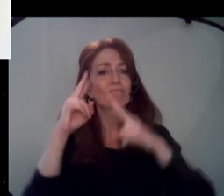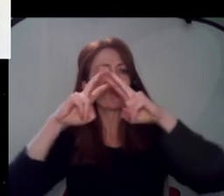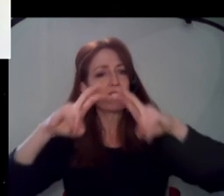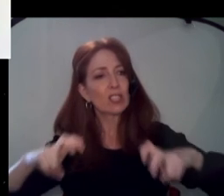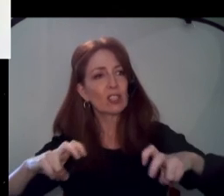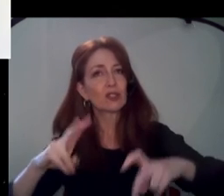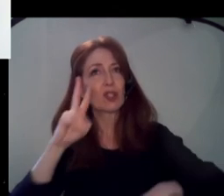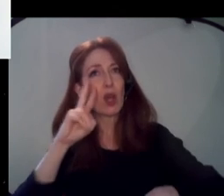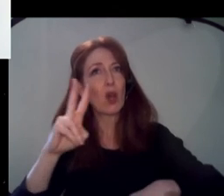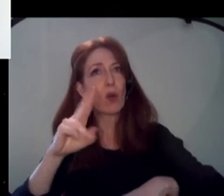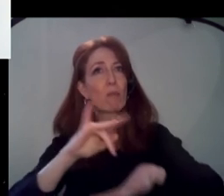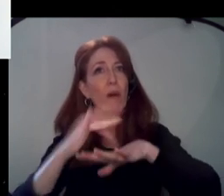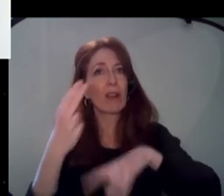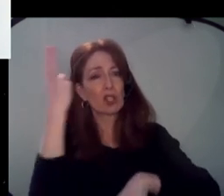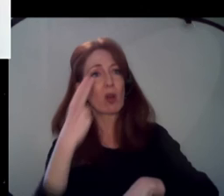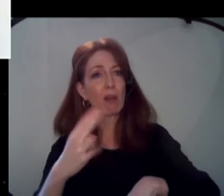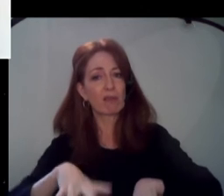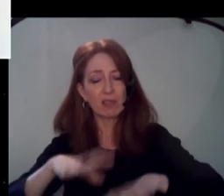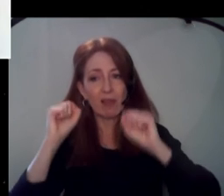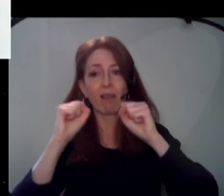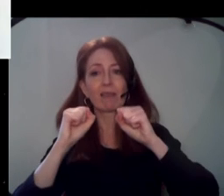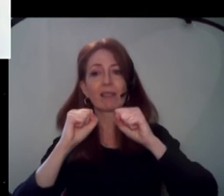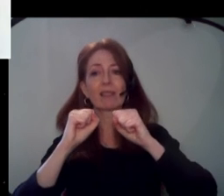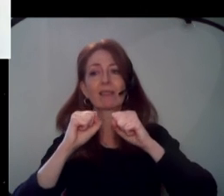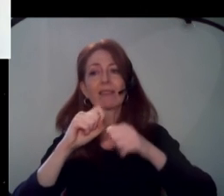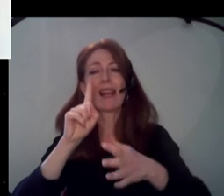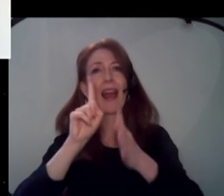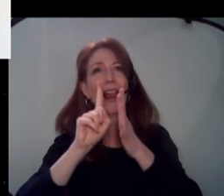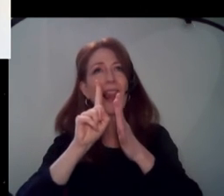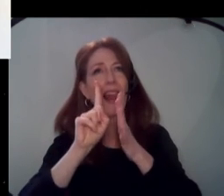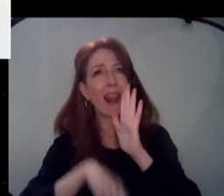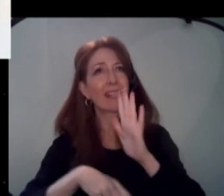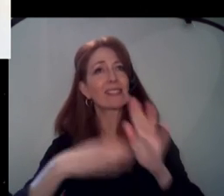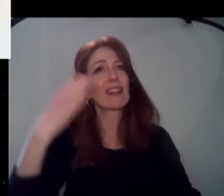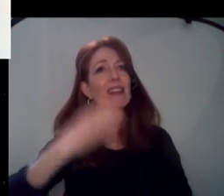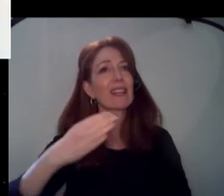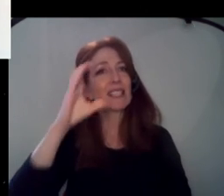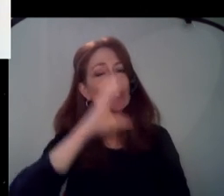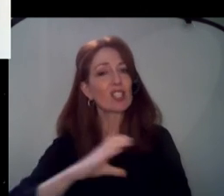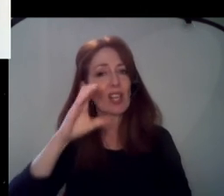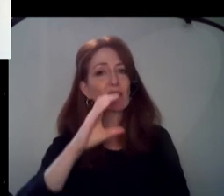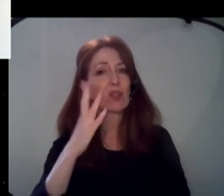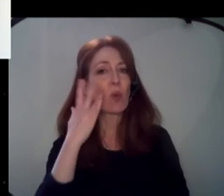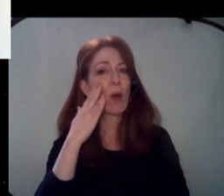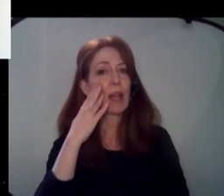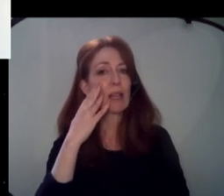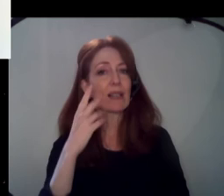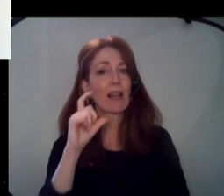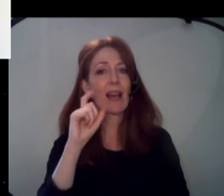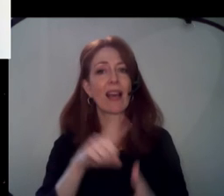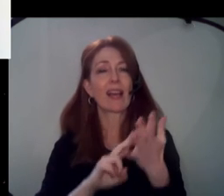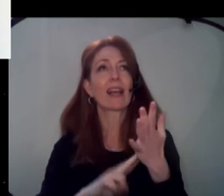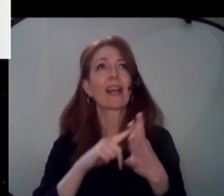going, in the late 19th century, you know, when the canon is established, she's really sort